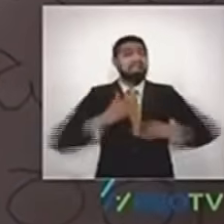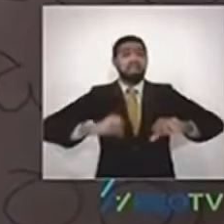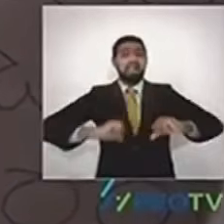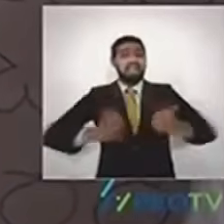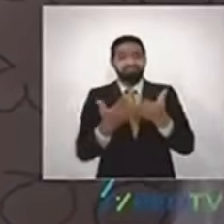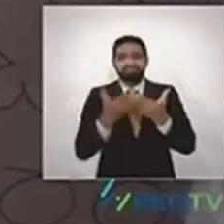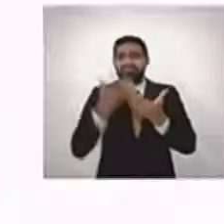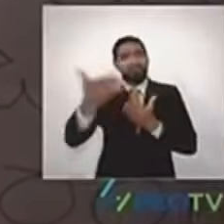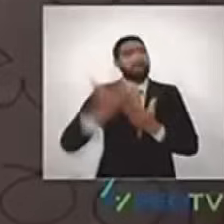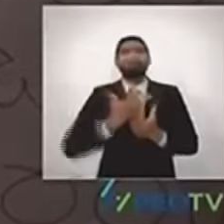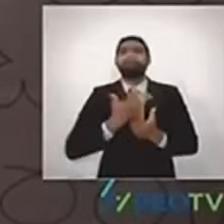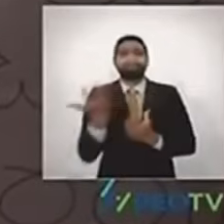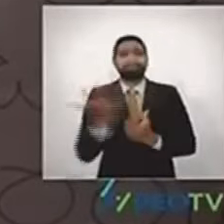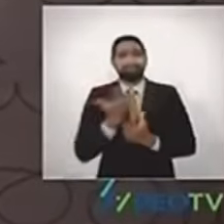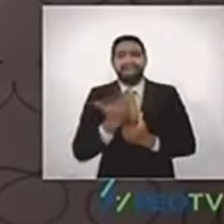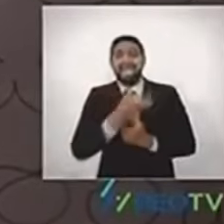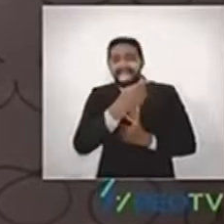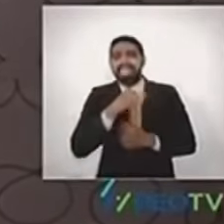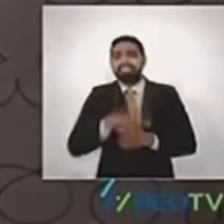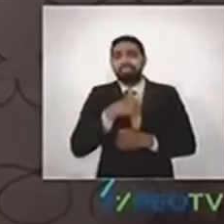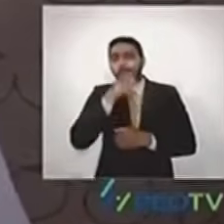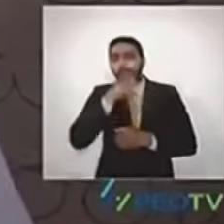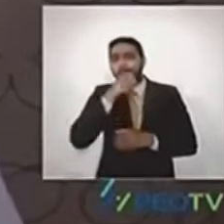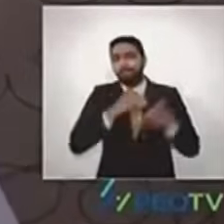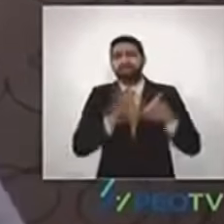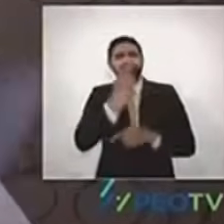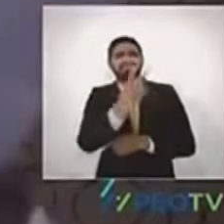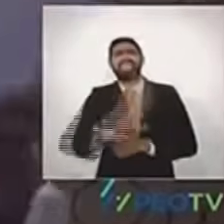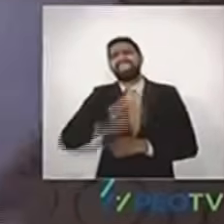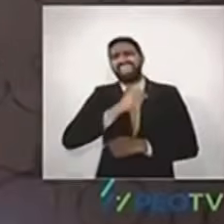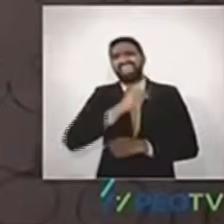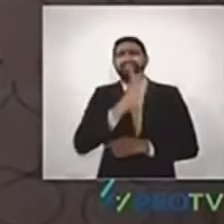silent. A few are just shouting with nowhere else to go.